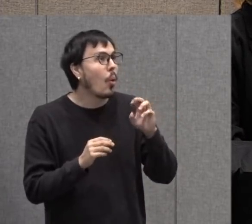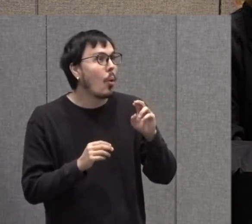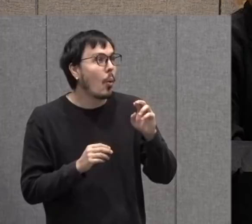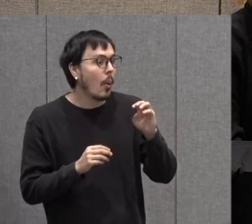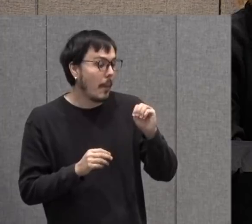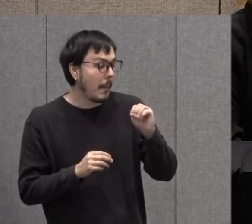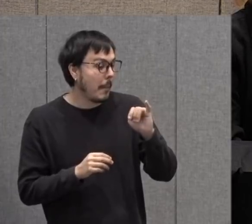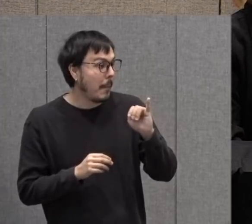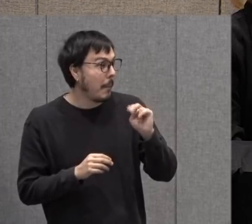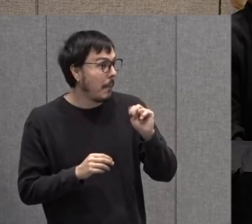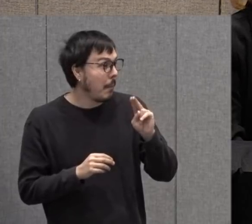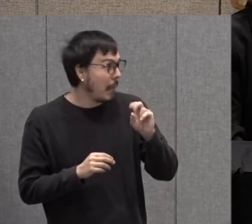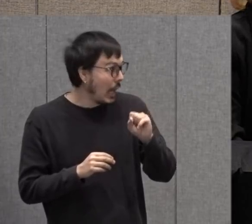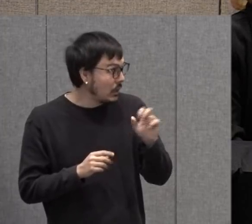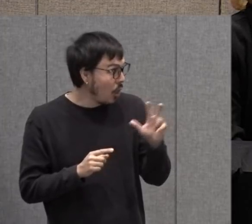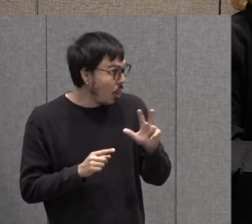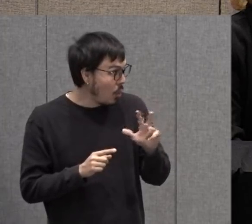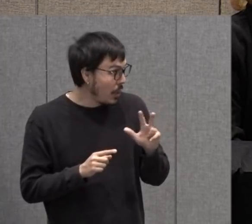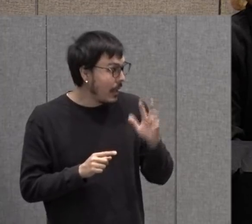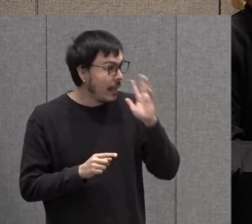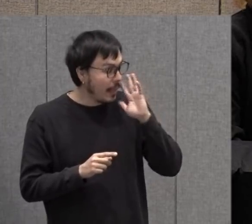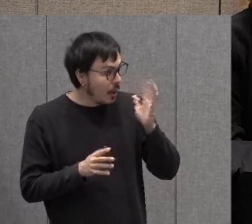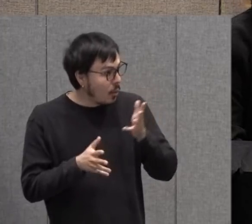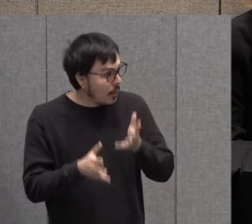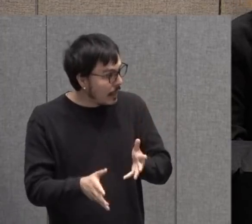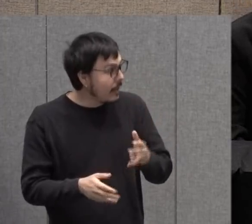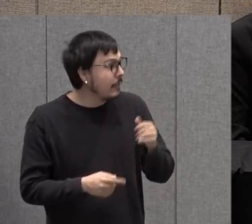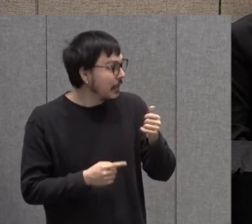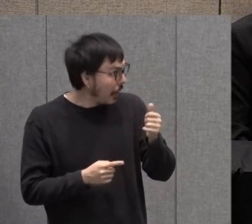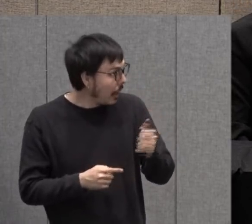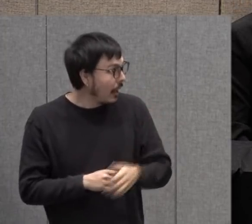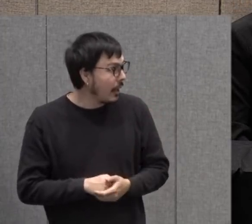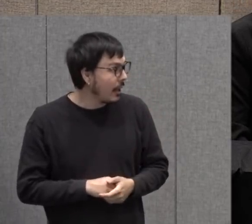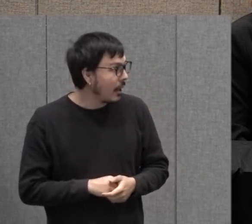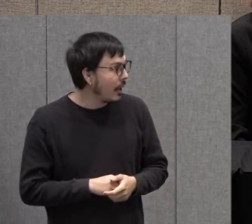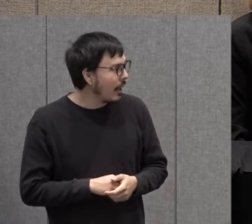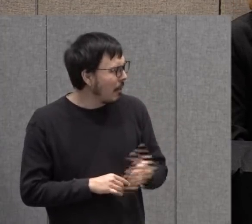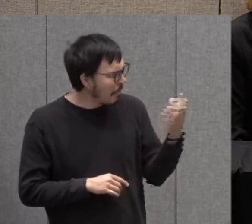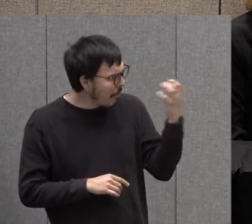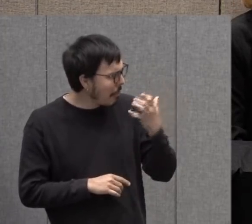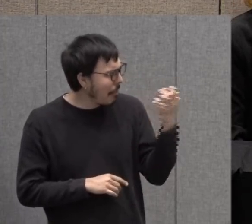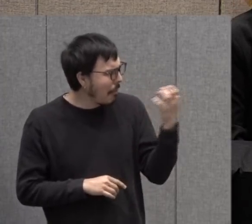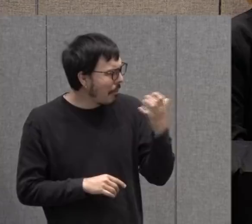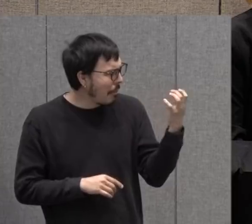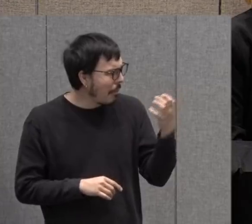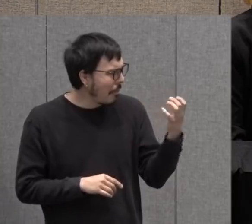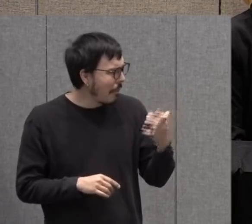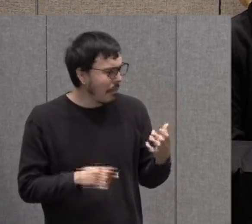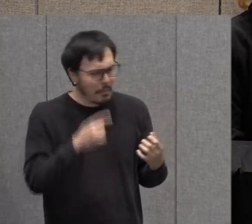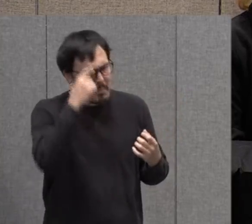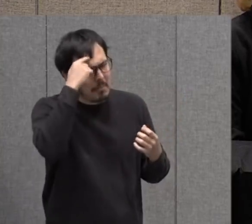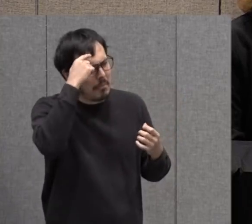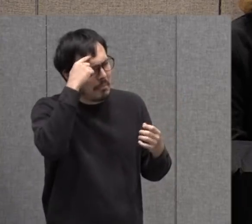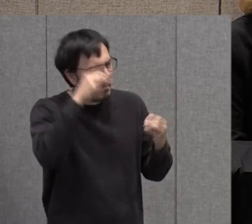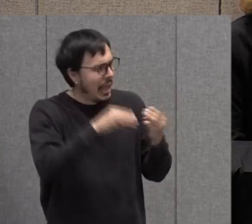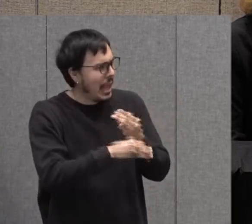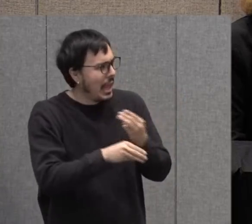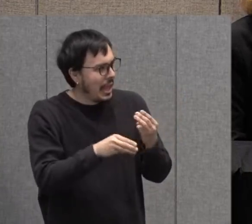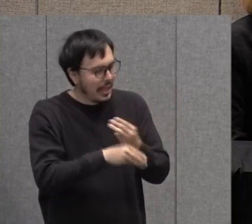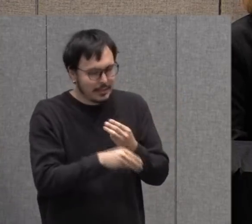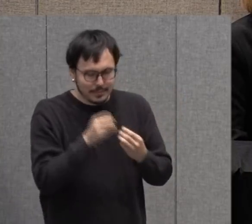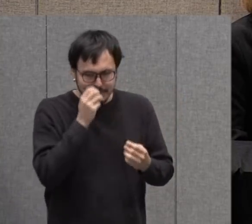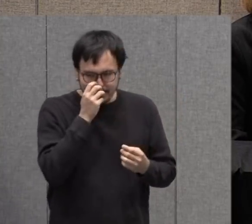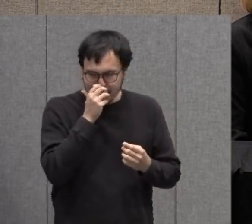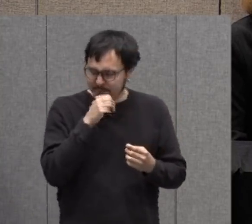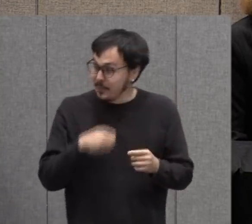minus 3 is going to give you 10. Wow, look at all that mental math. I love all